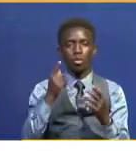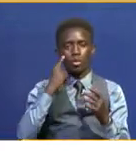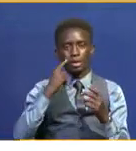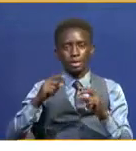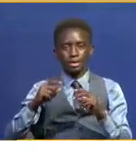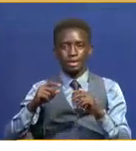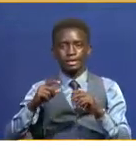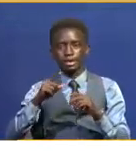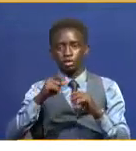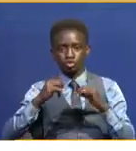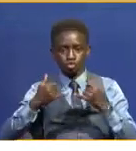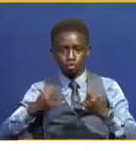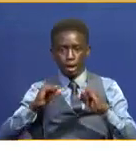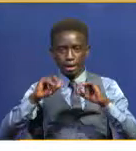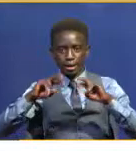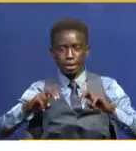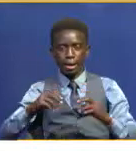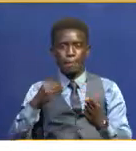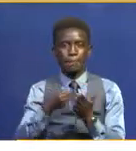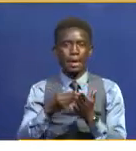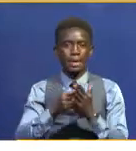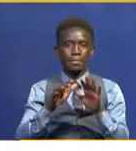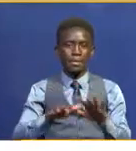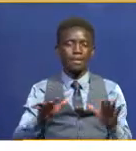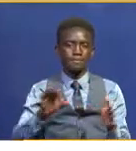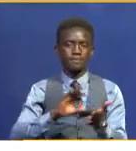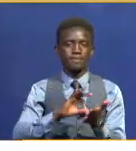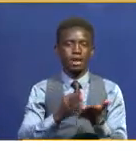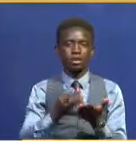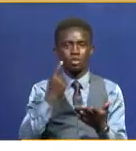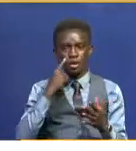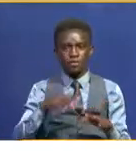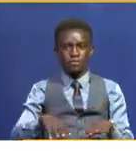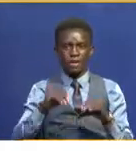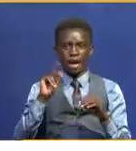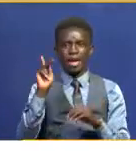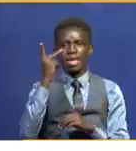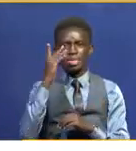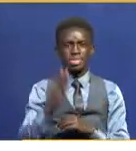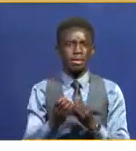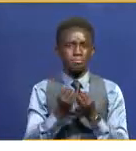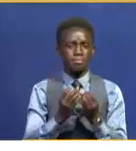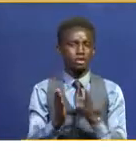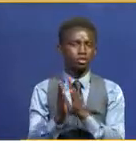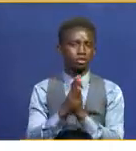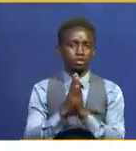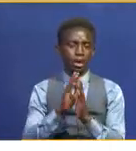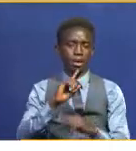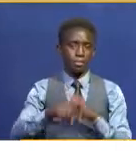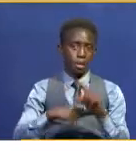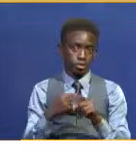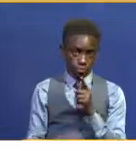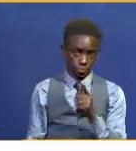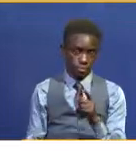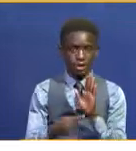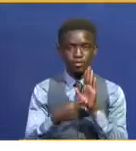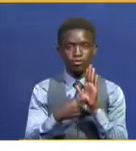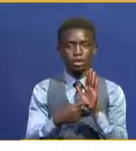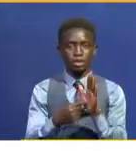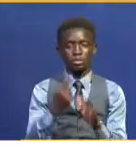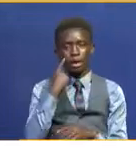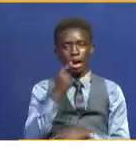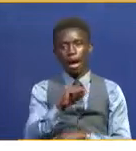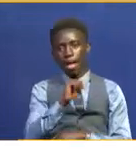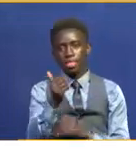you will get a lot of Kenyans actually talking about that, as well as, for instance, through